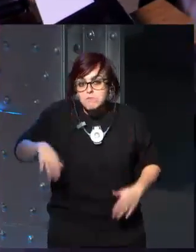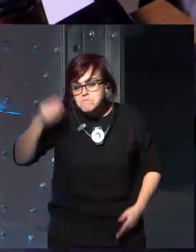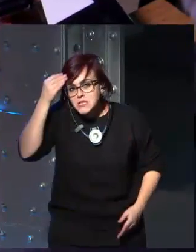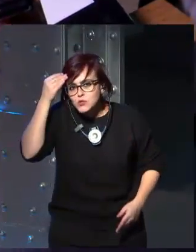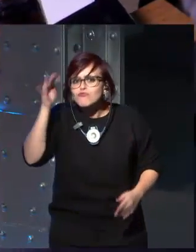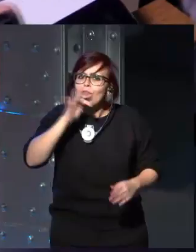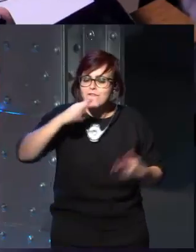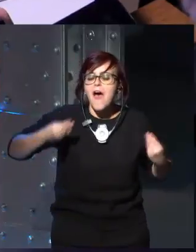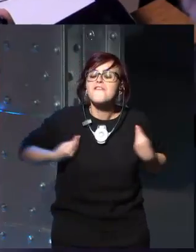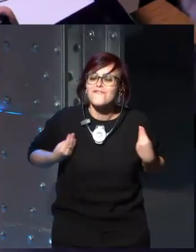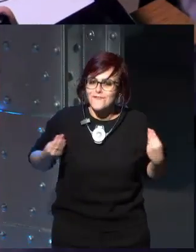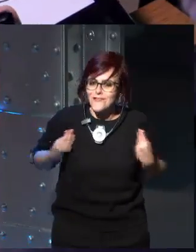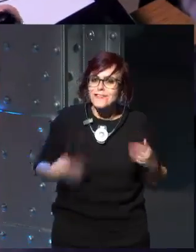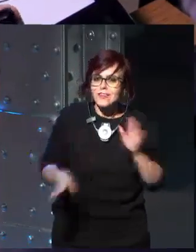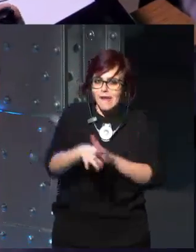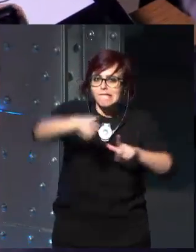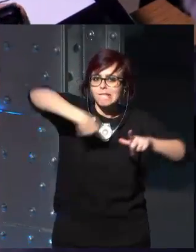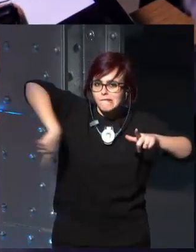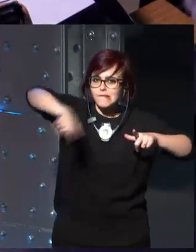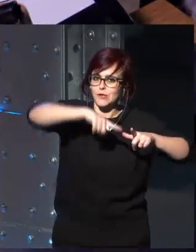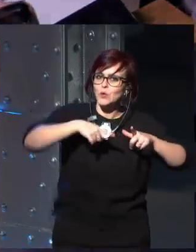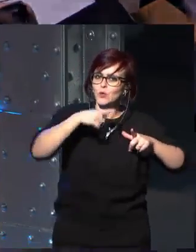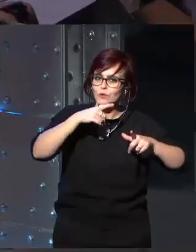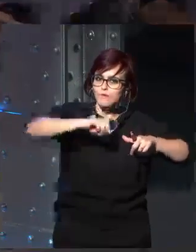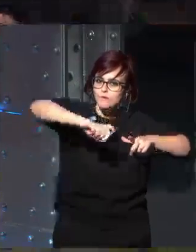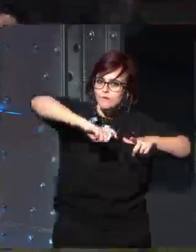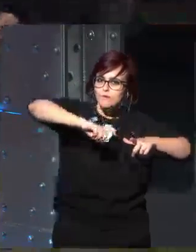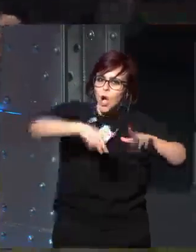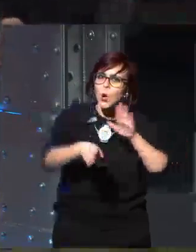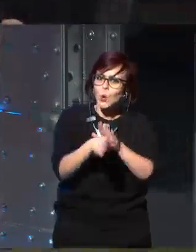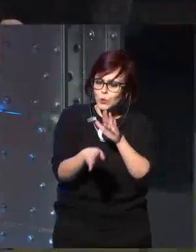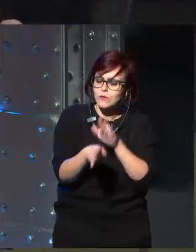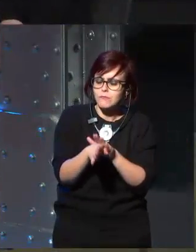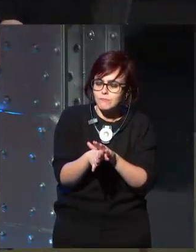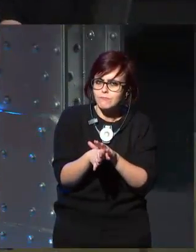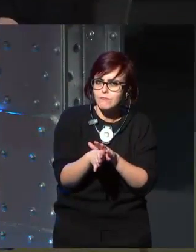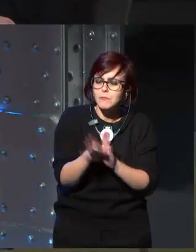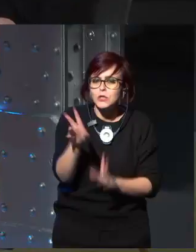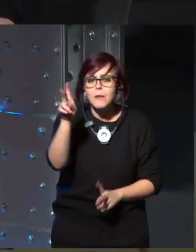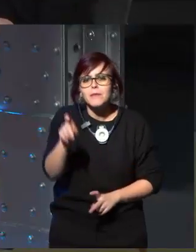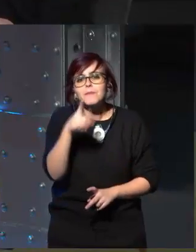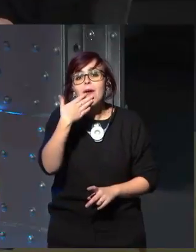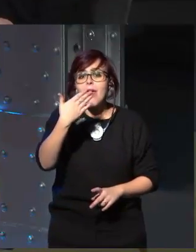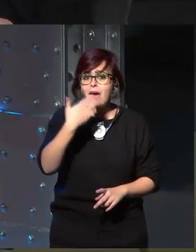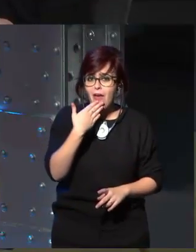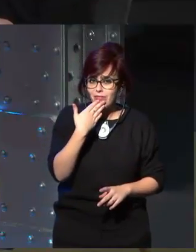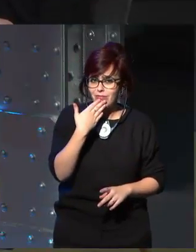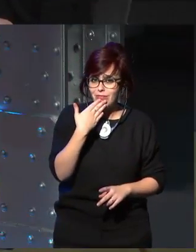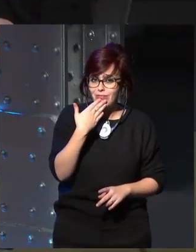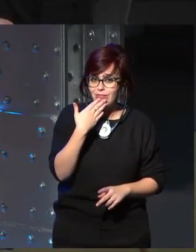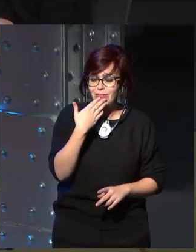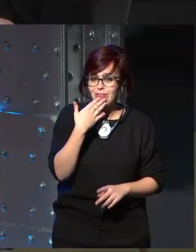senses. I think there's still long life to the vinyls. I don't think it's just a pose. But that also has a lot to do with